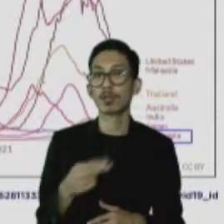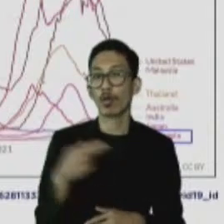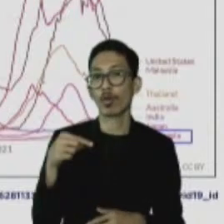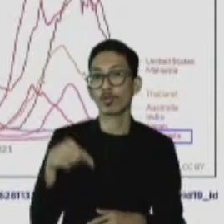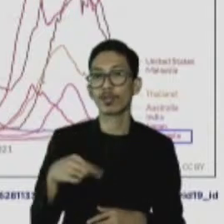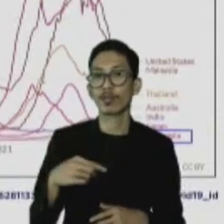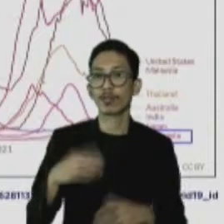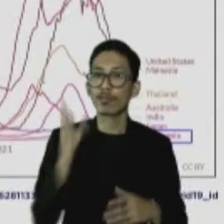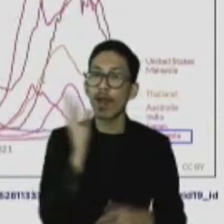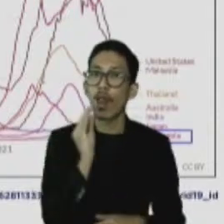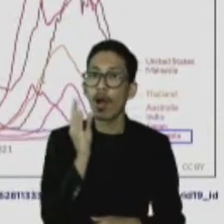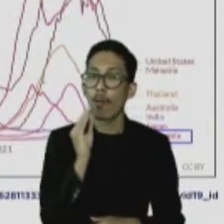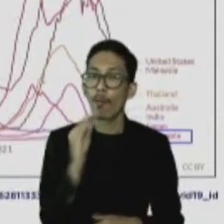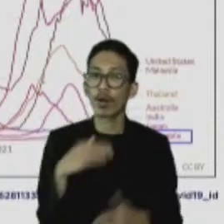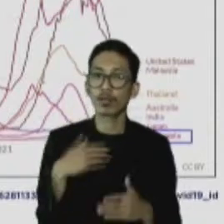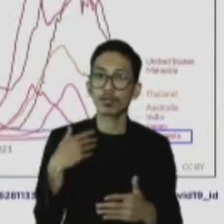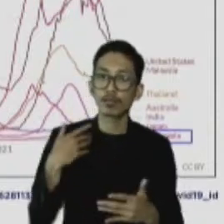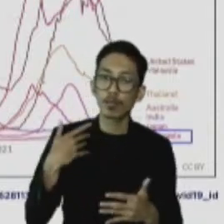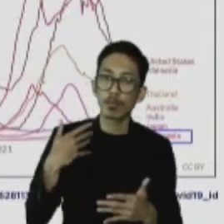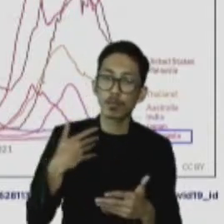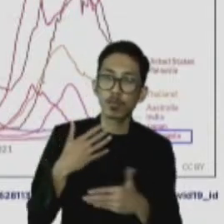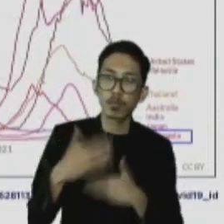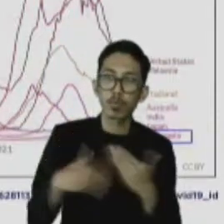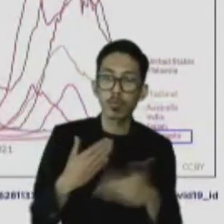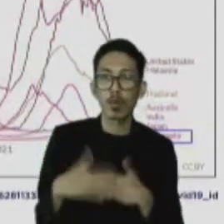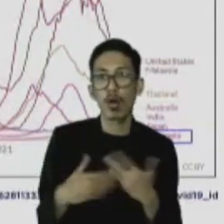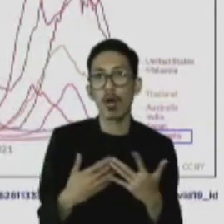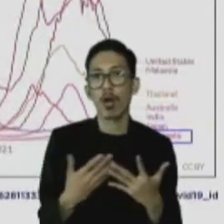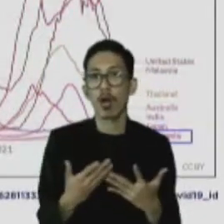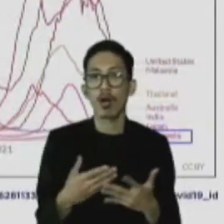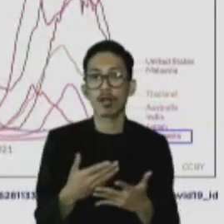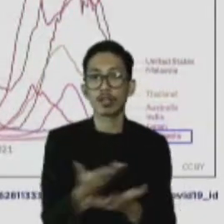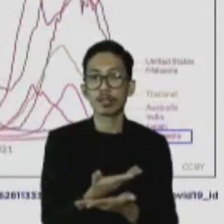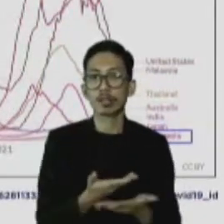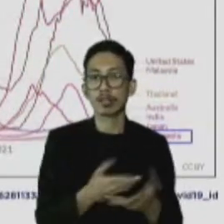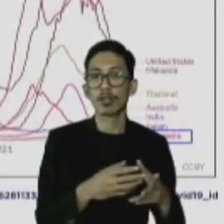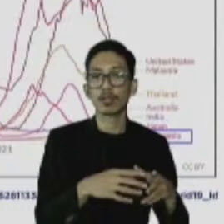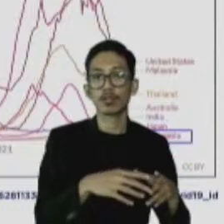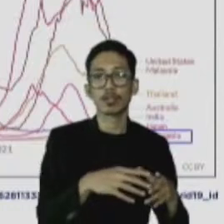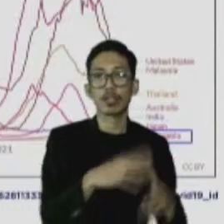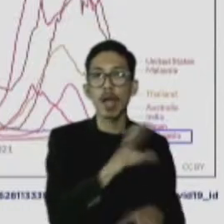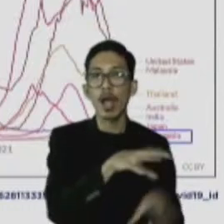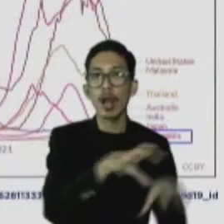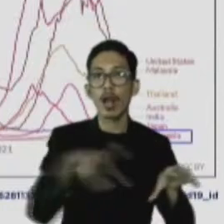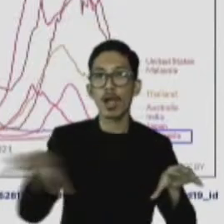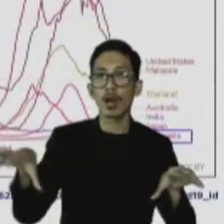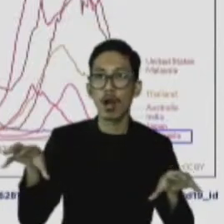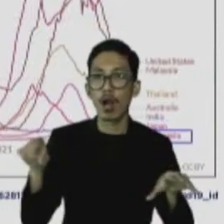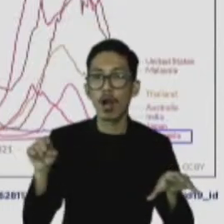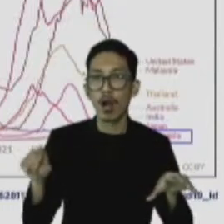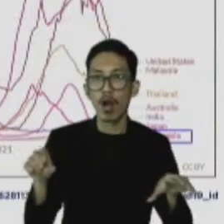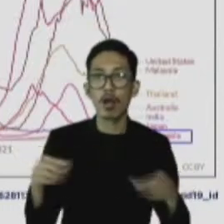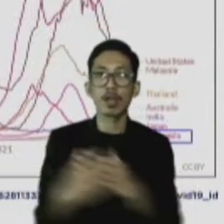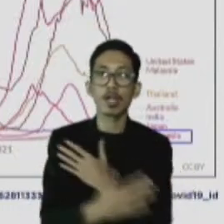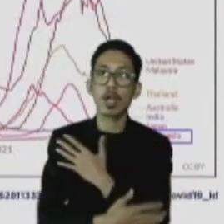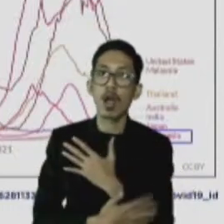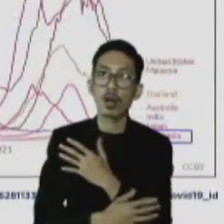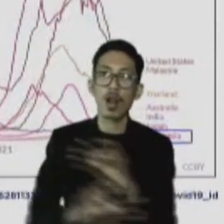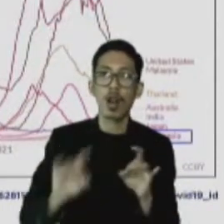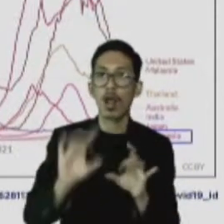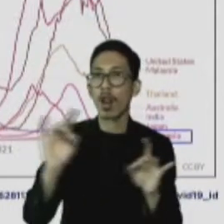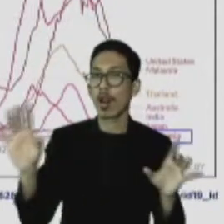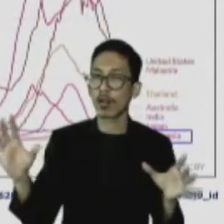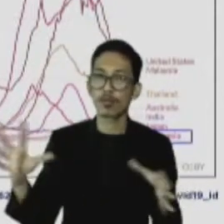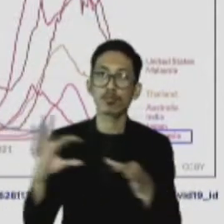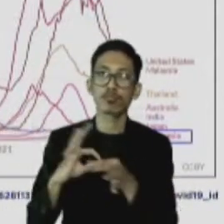in July, the world and several other countries were experiencing a decline in cases. And